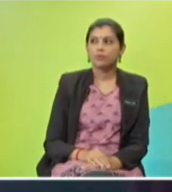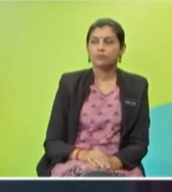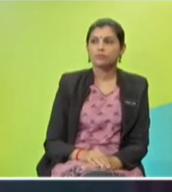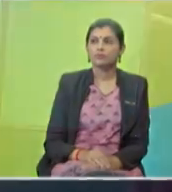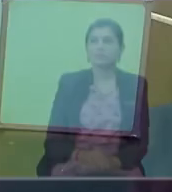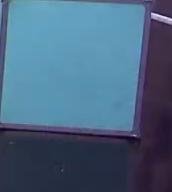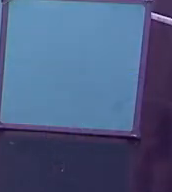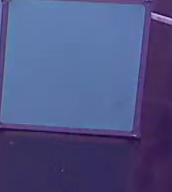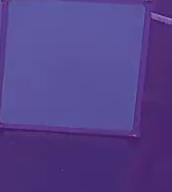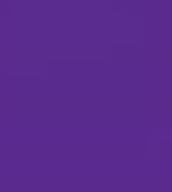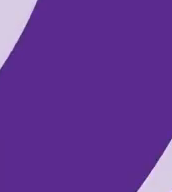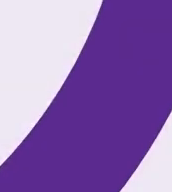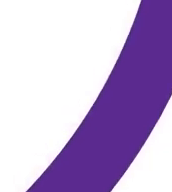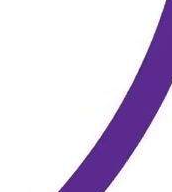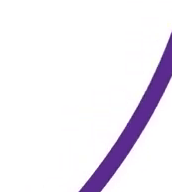alakazam!